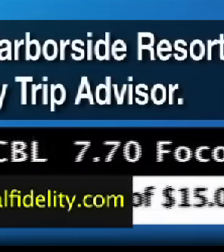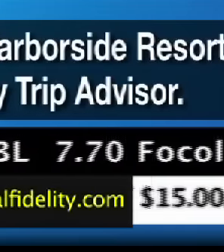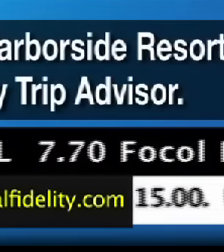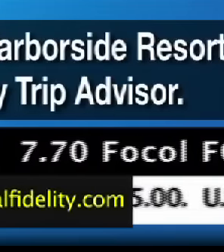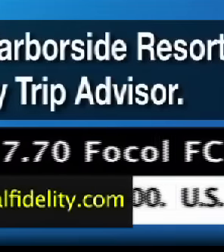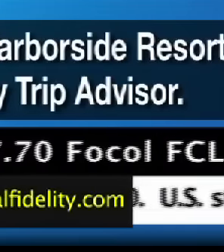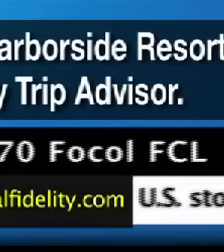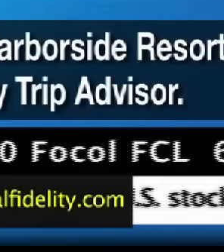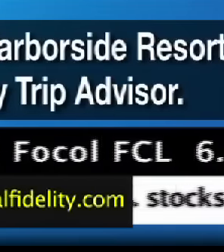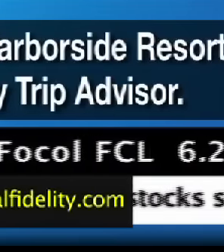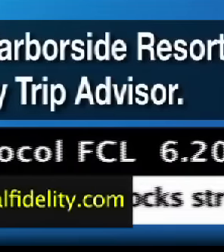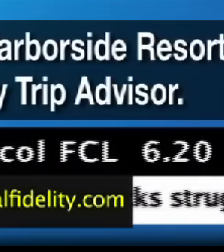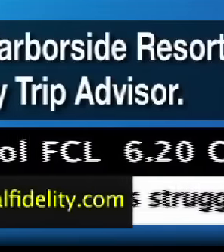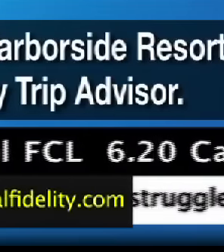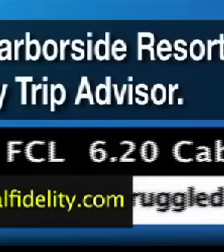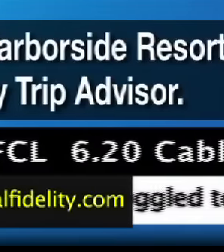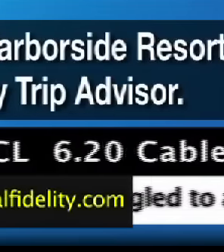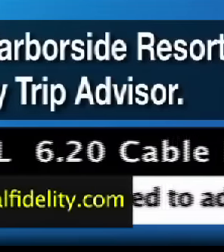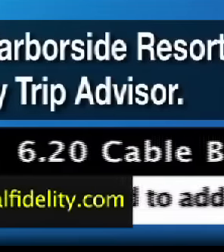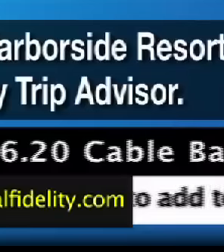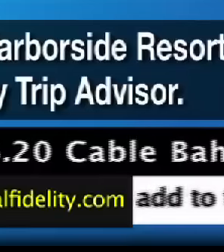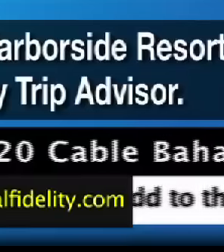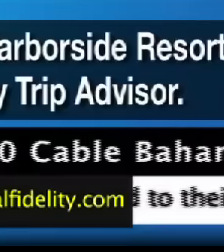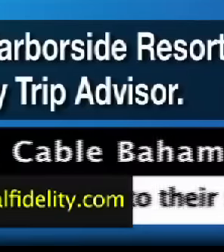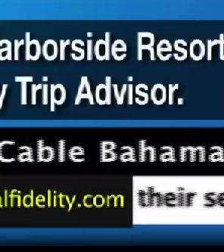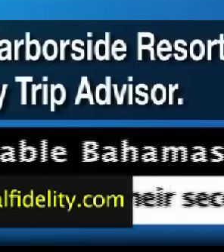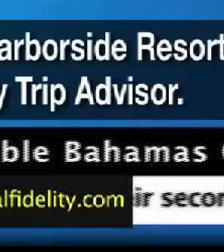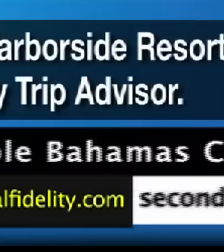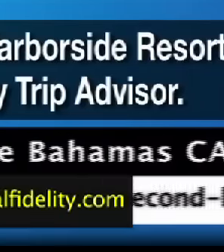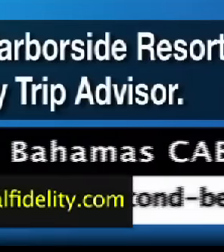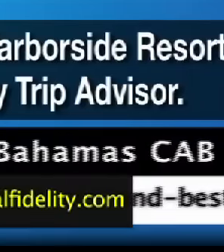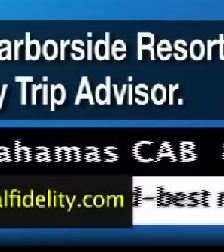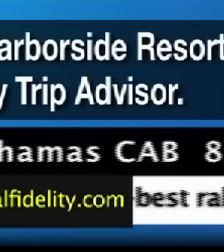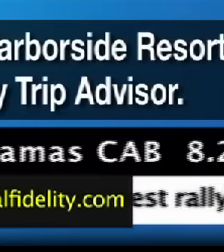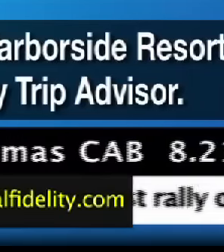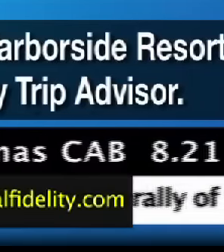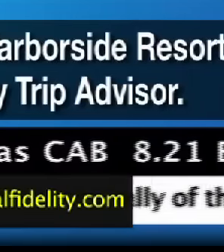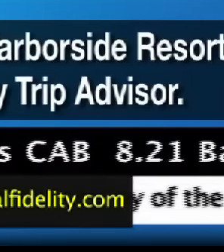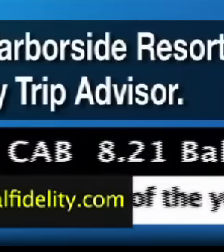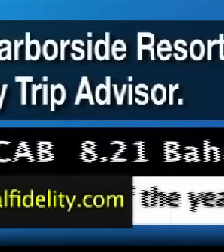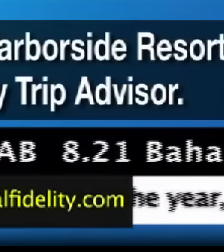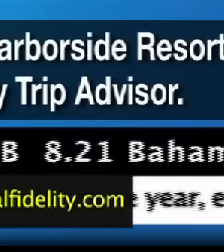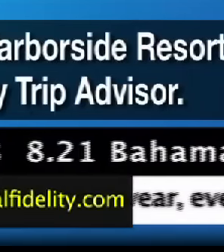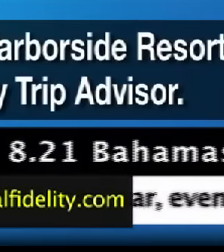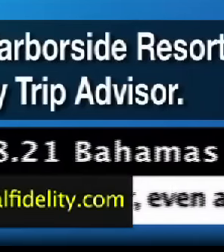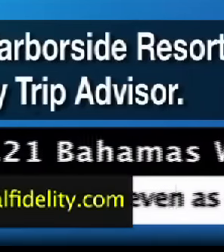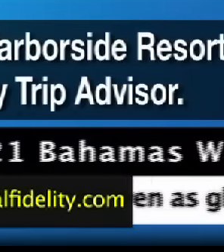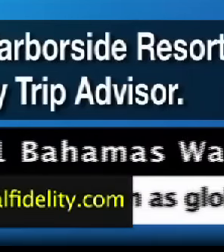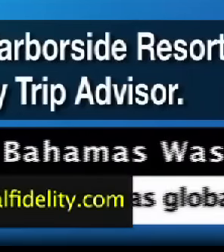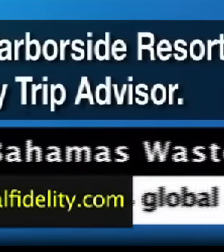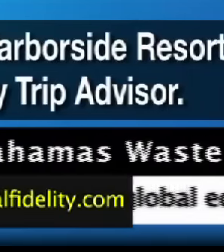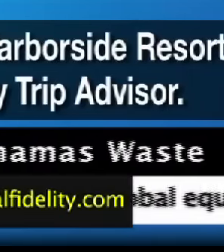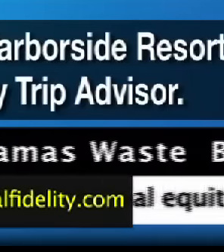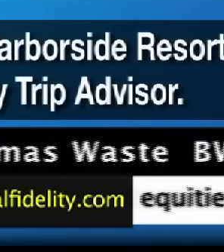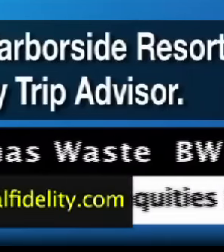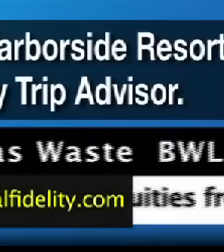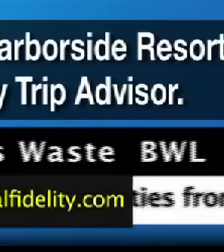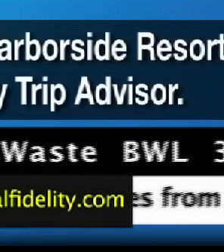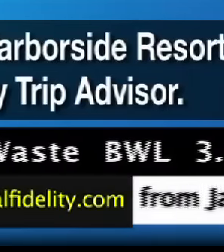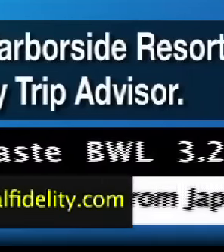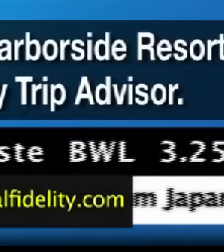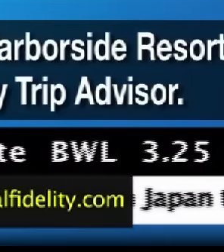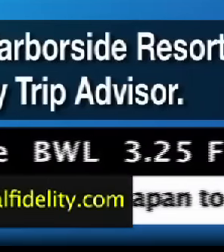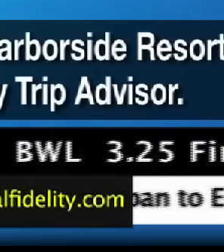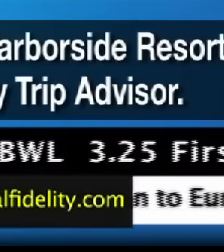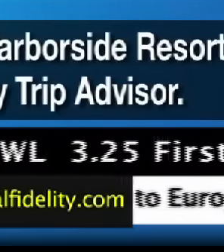Resort at Atlantis has been named TripAdvisor's Family Vacation Critic Favorite Destination. This award comes as no surprise,